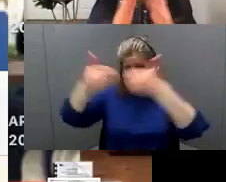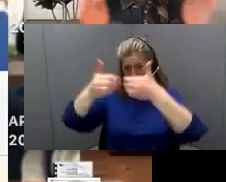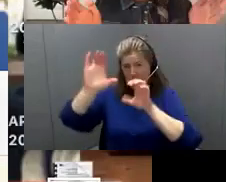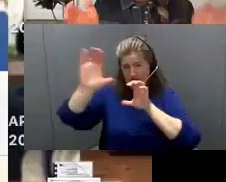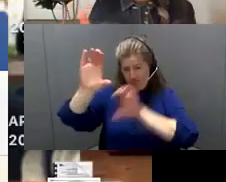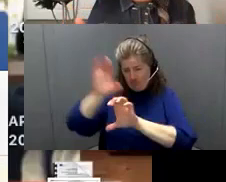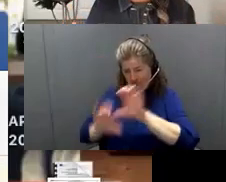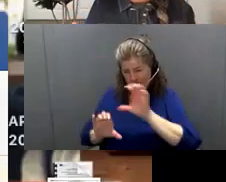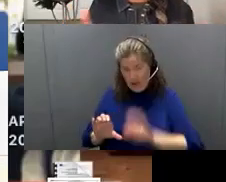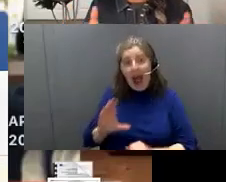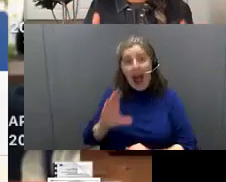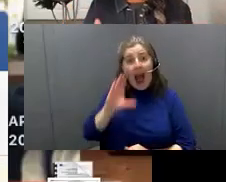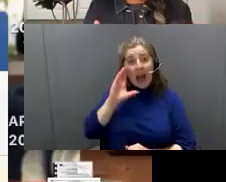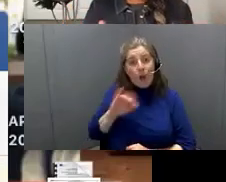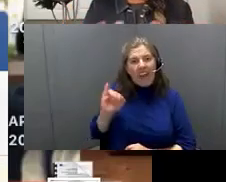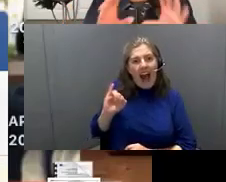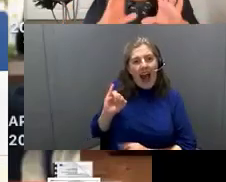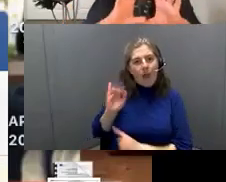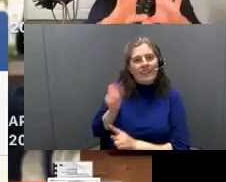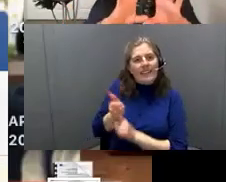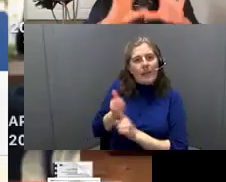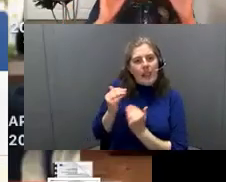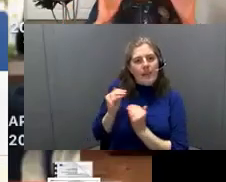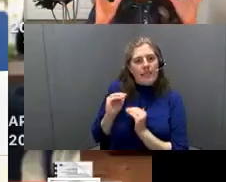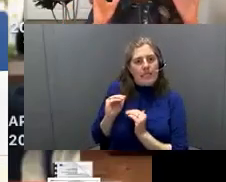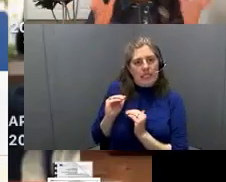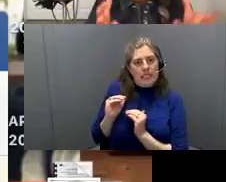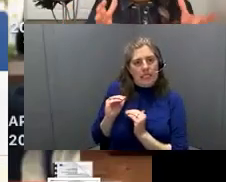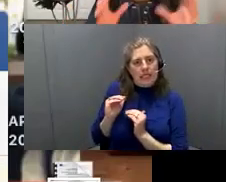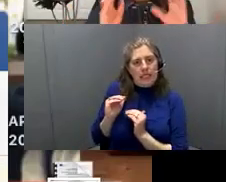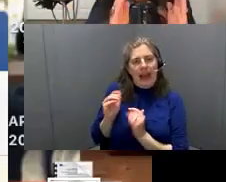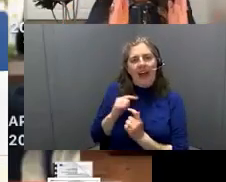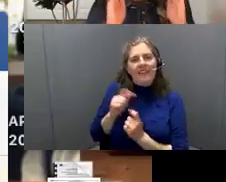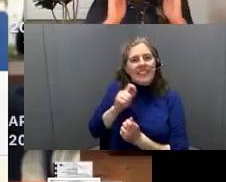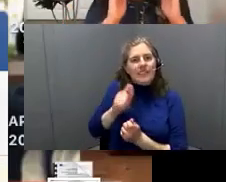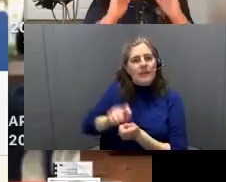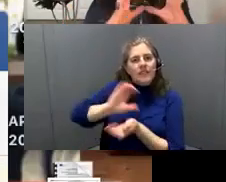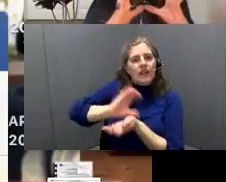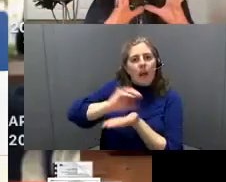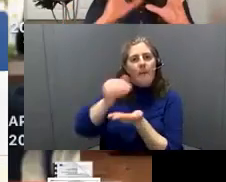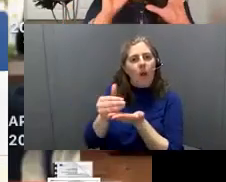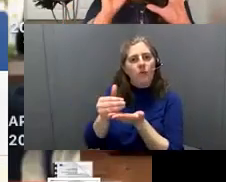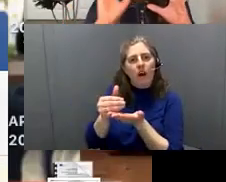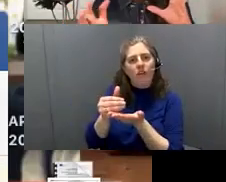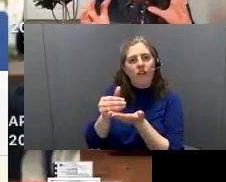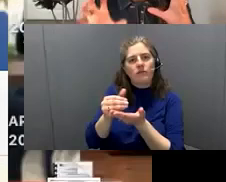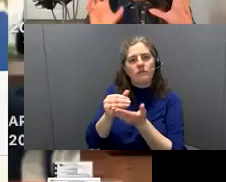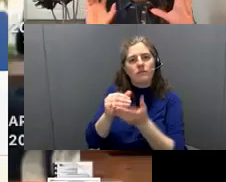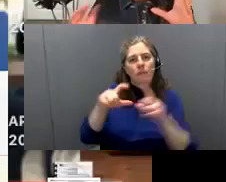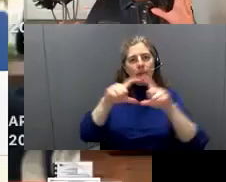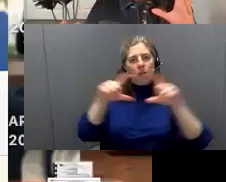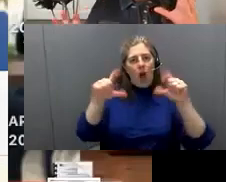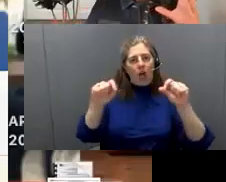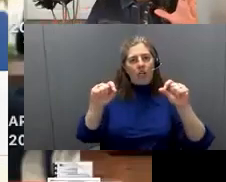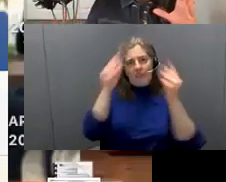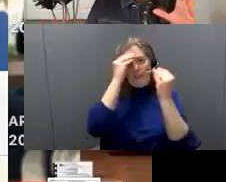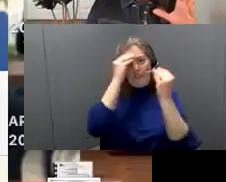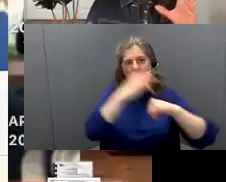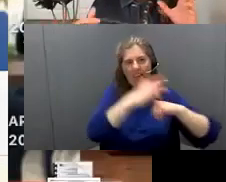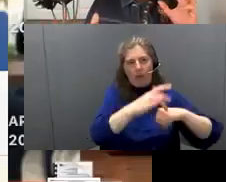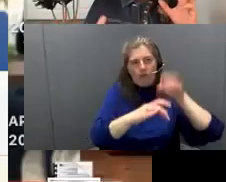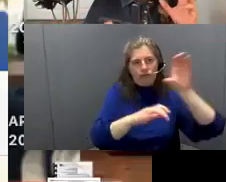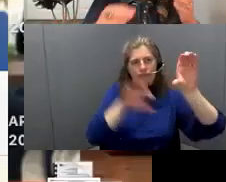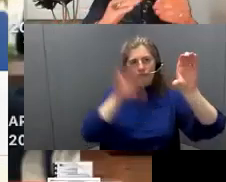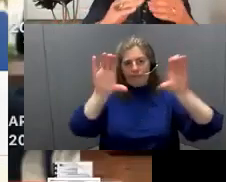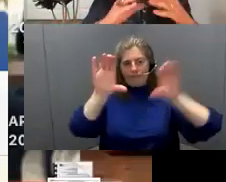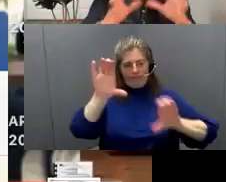the iPresentation is limited. It only has a certain amount of blocks of information that I can present.